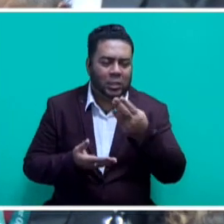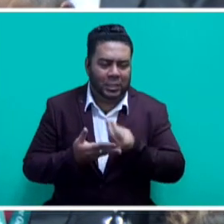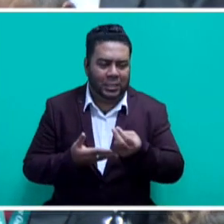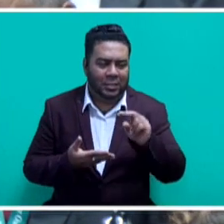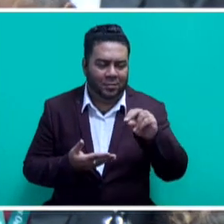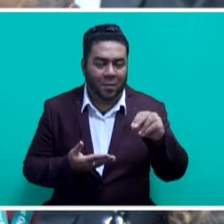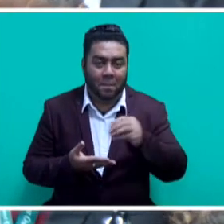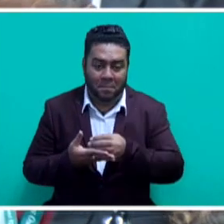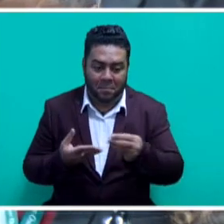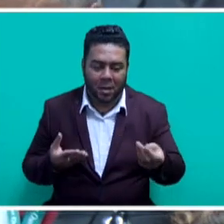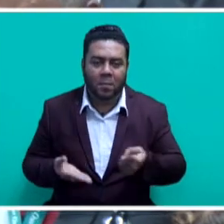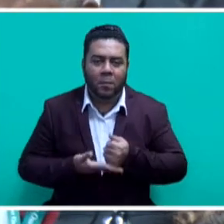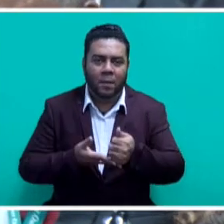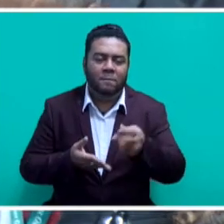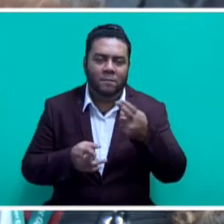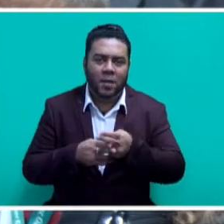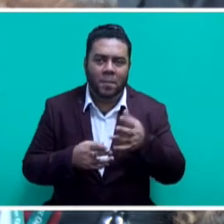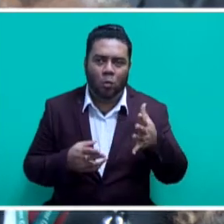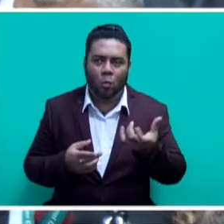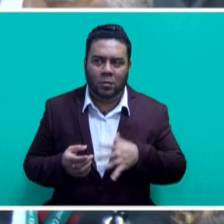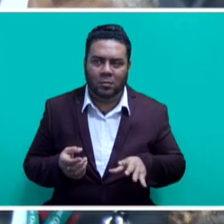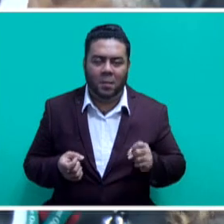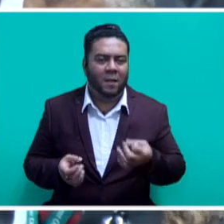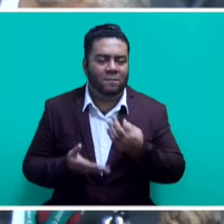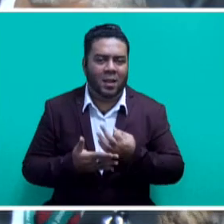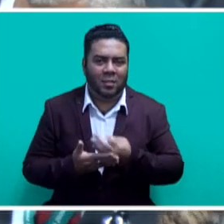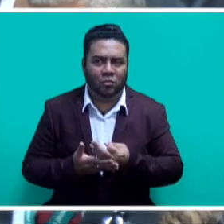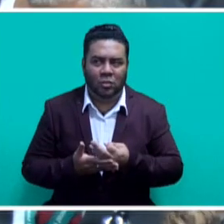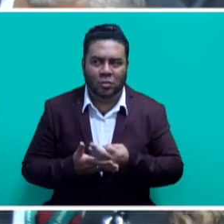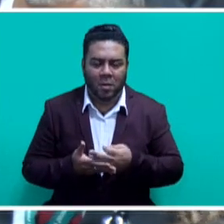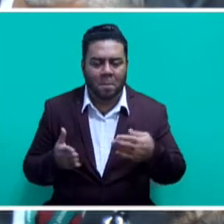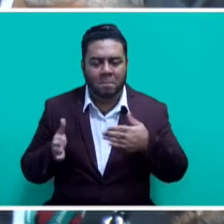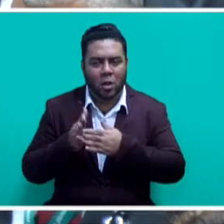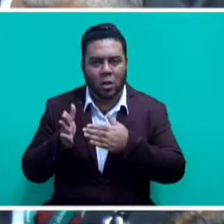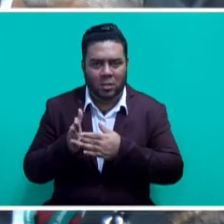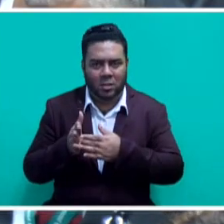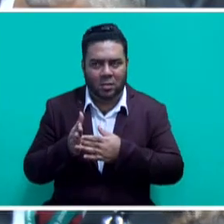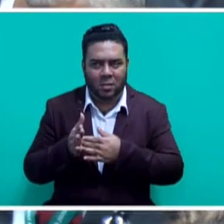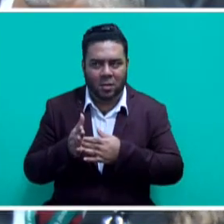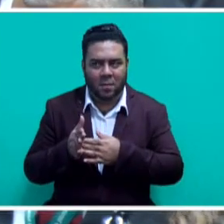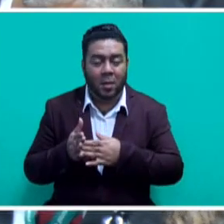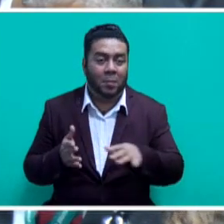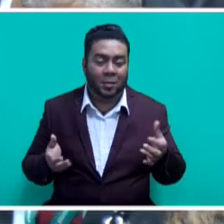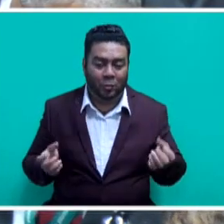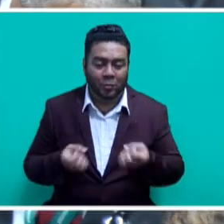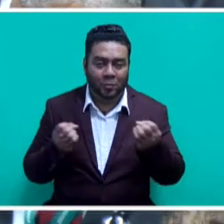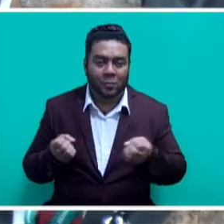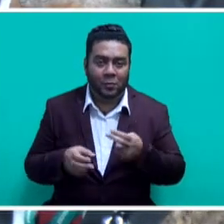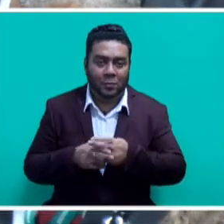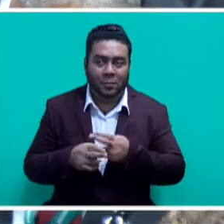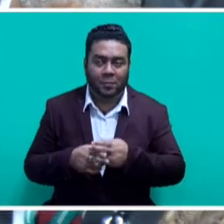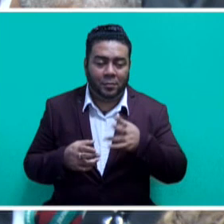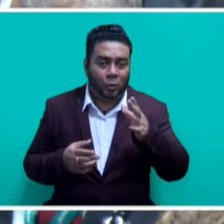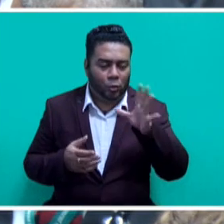provided to farmers who want to invest in the sugar industry but have financial barriers. By encouraging the new farmers to enter the industry, it